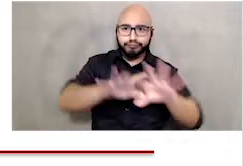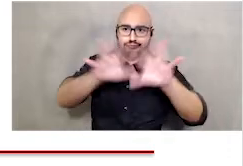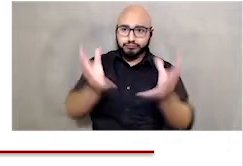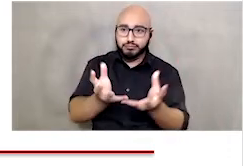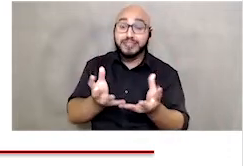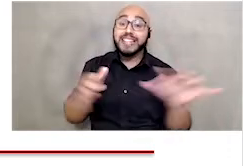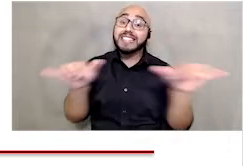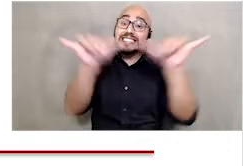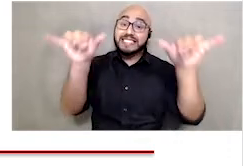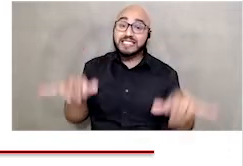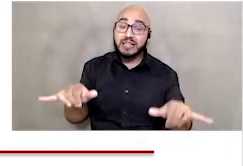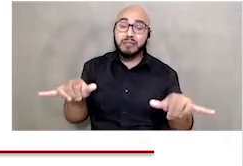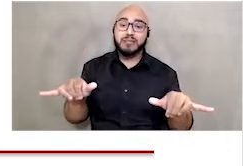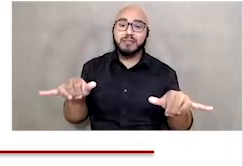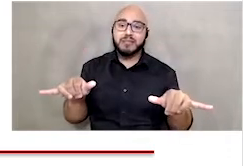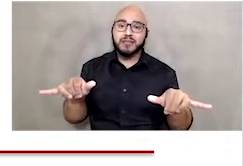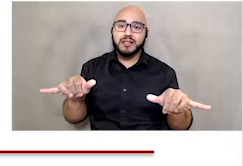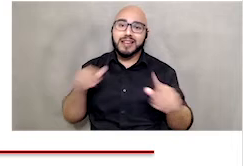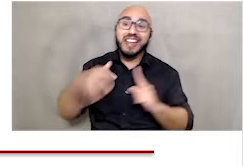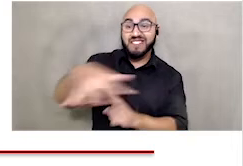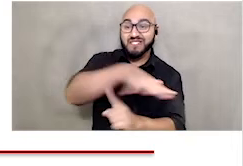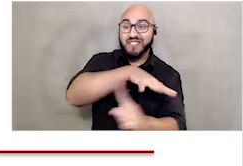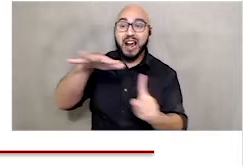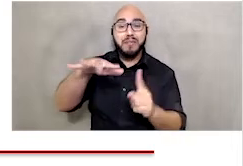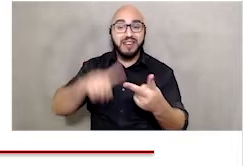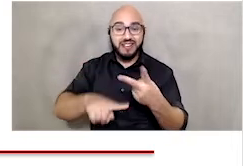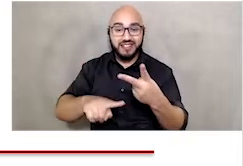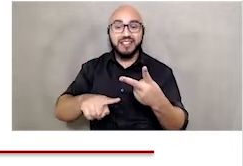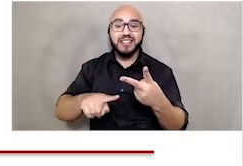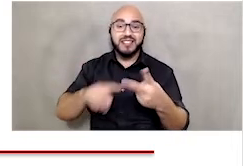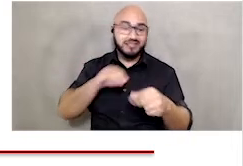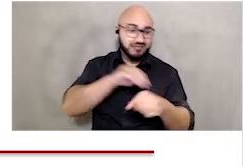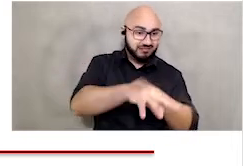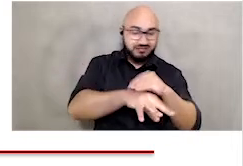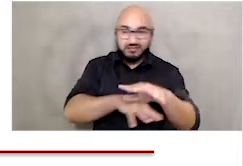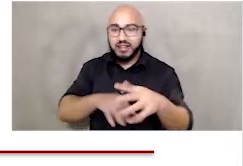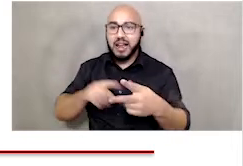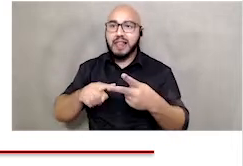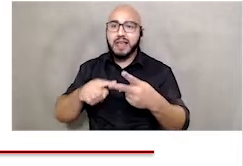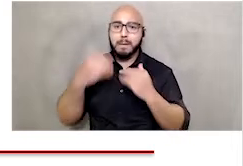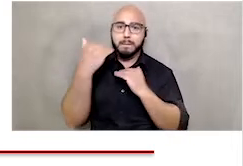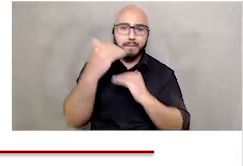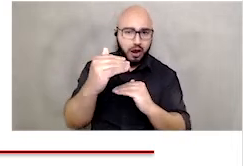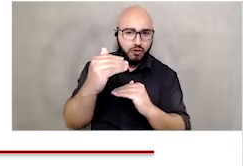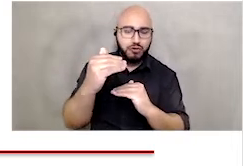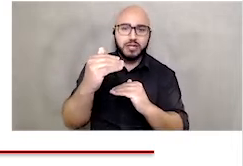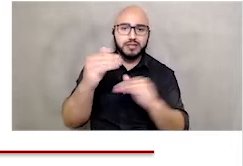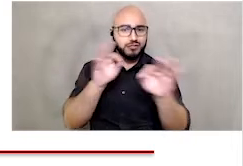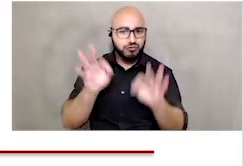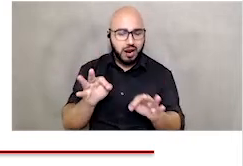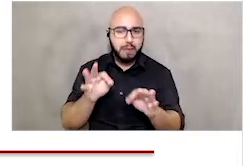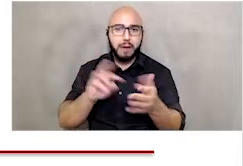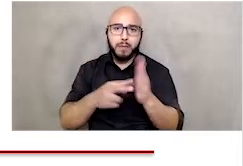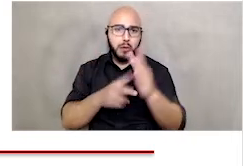surrounded and influenced by its environment and is described by its boundaries, structure, and